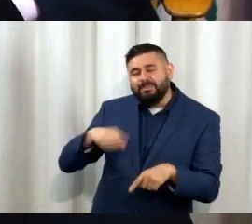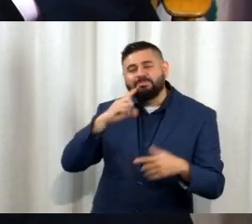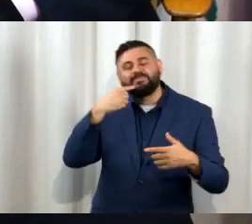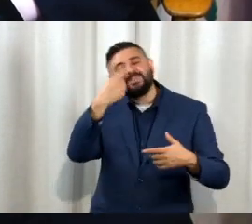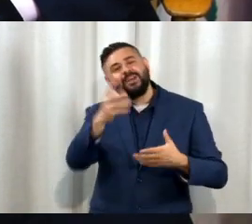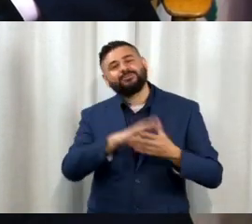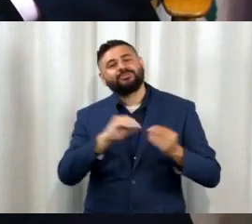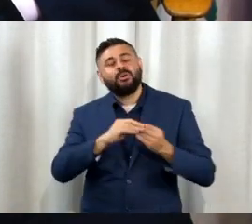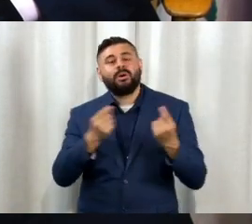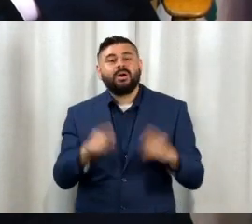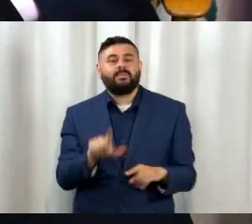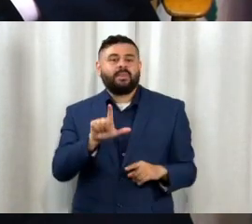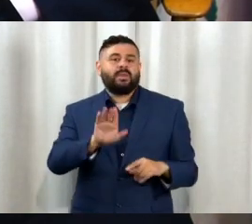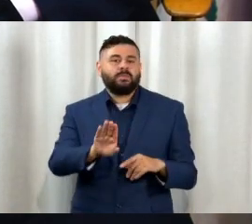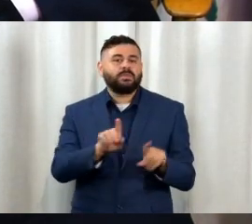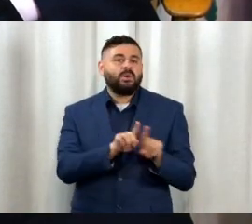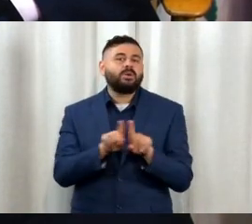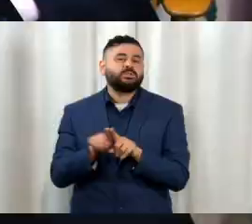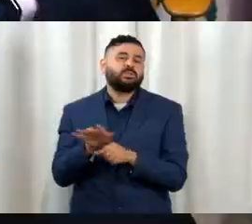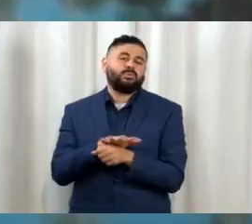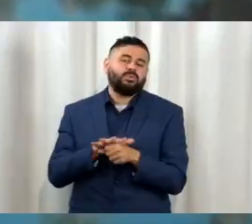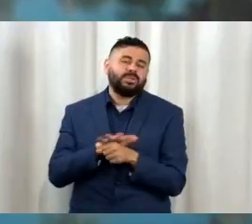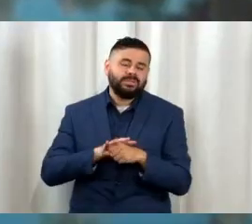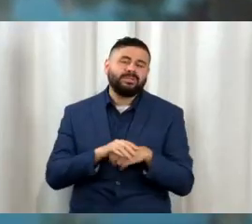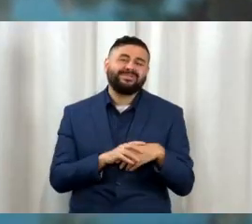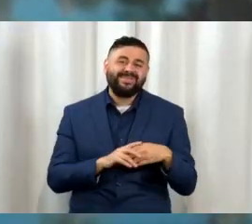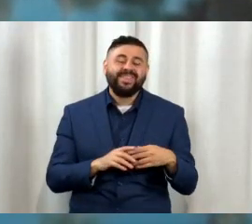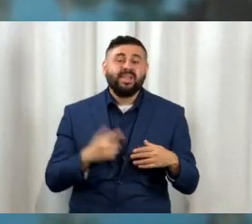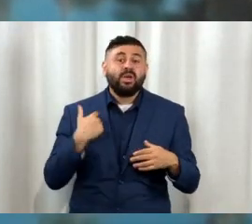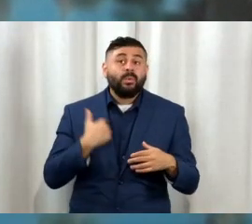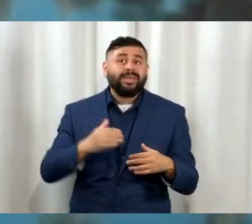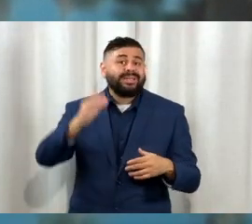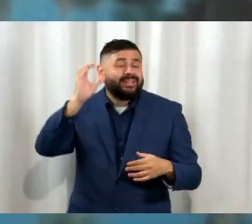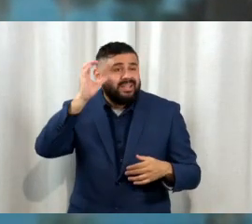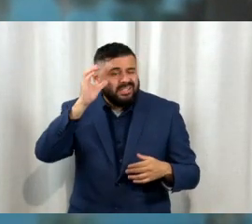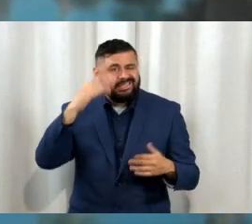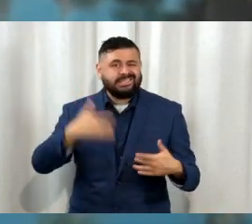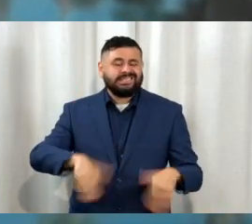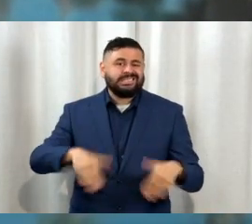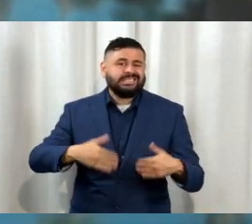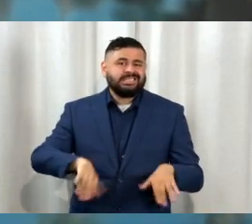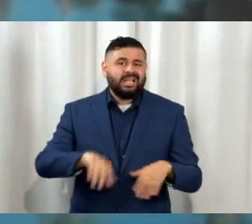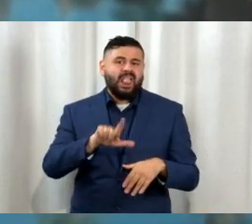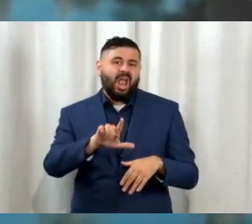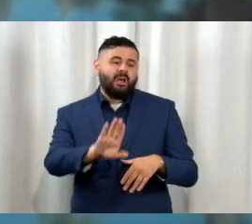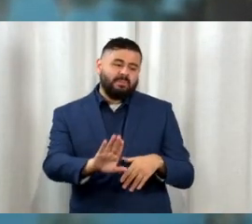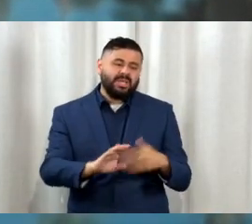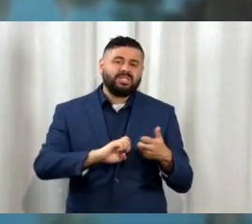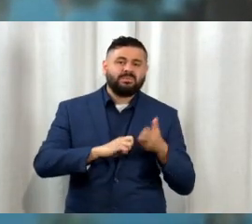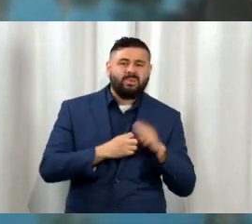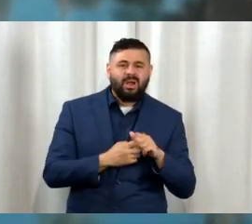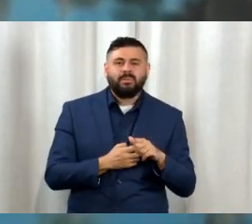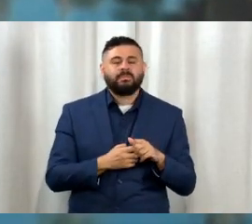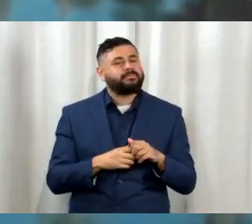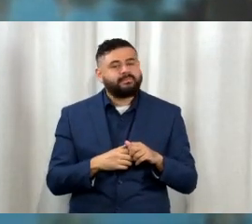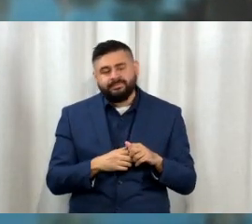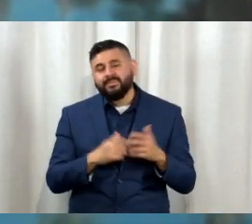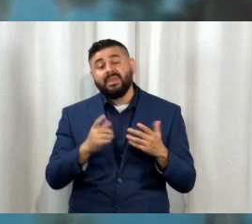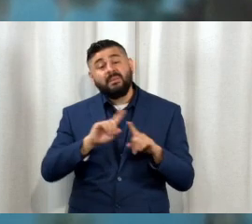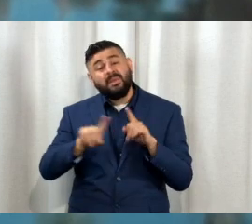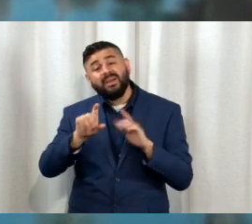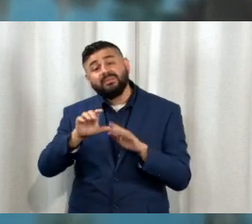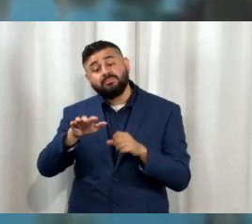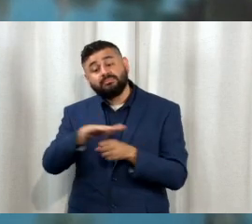about what's going on in Long Beach, but also in the region, because we often hear that this is a Long Beach problem. This is a regional problem, a